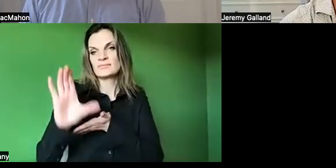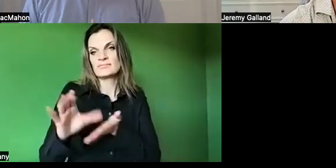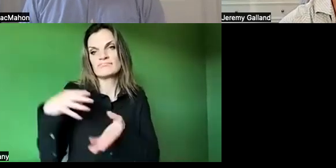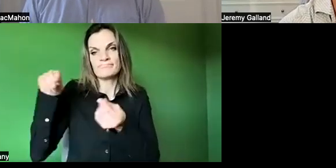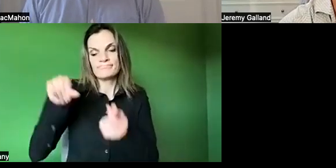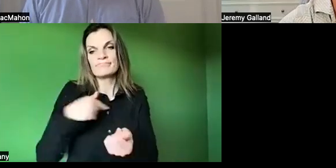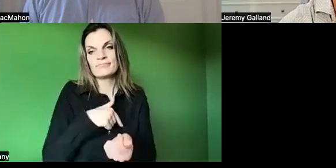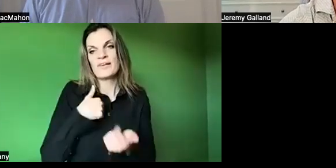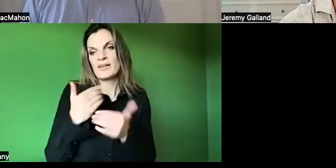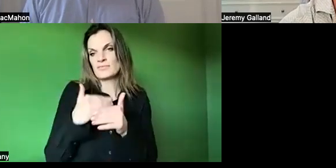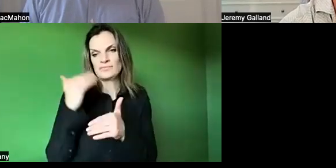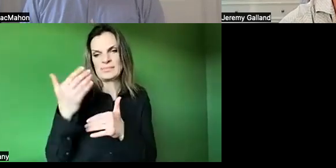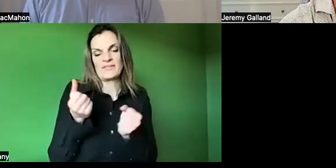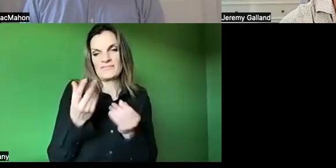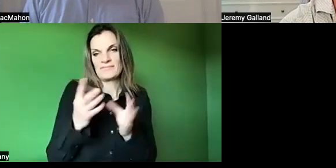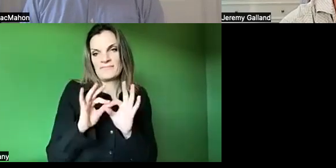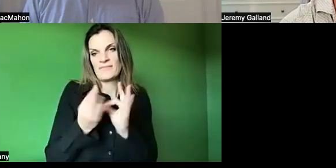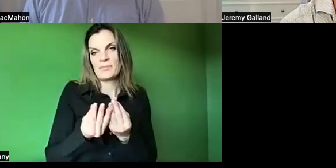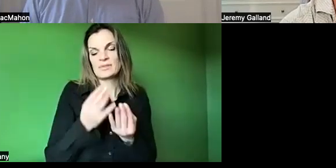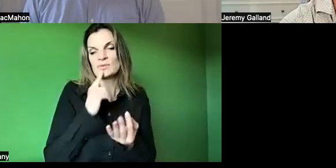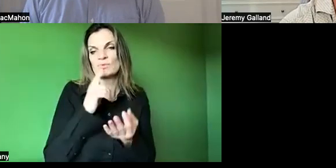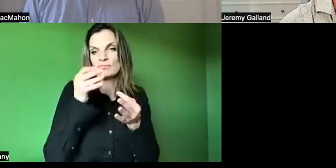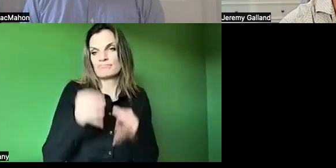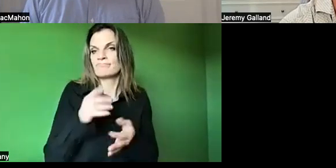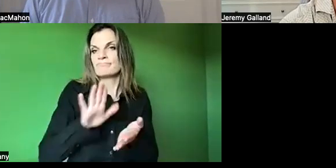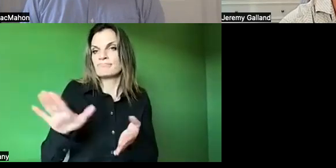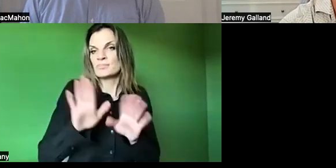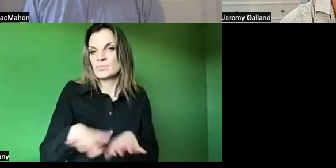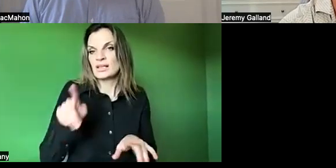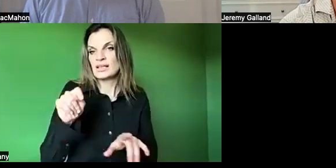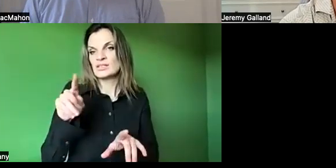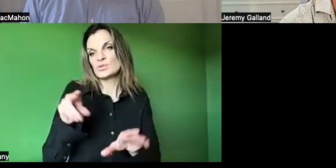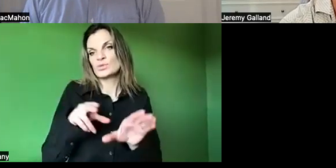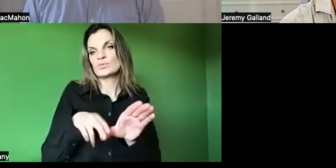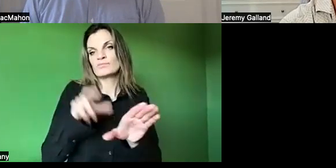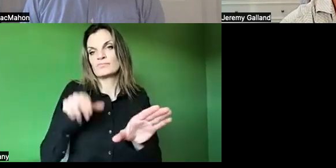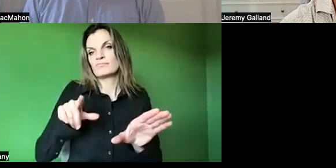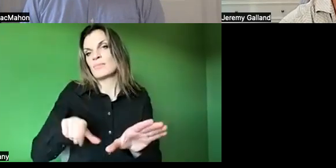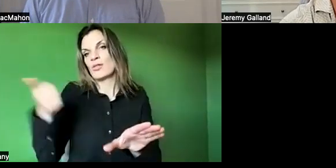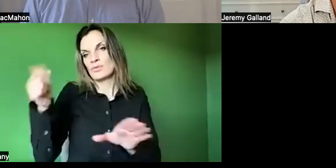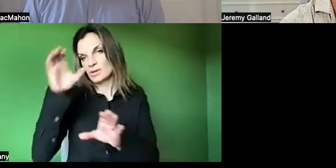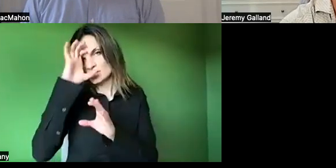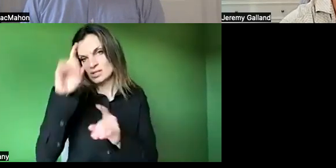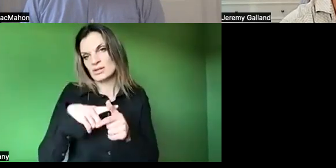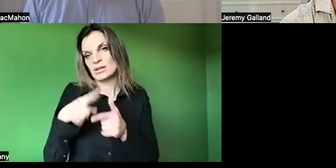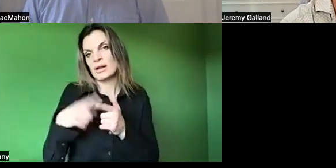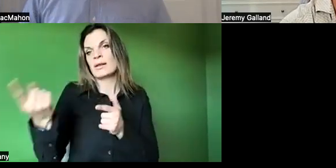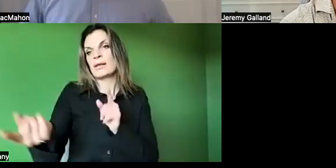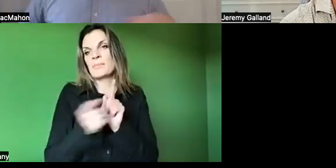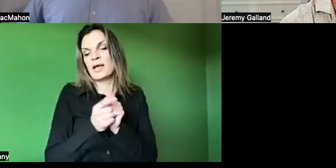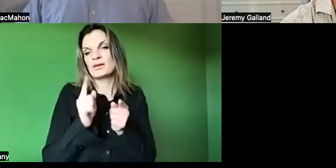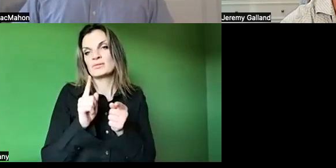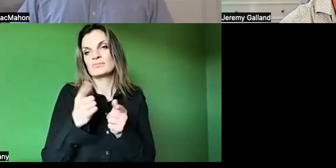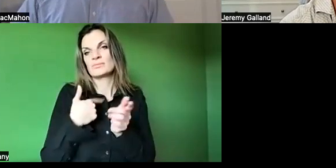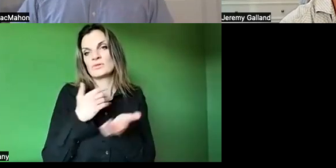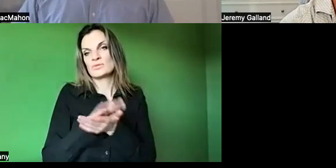have too many families that are determining that their child needs to get outside education, and then they're coming back to our schools and